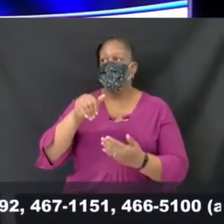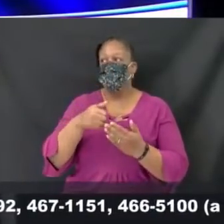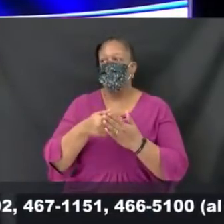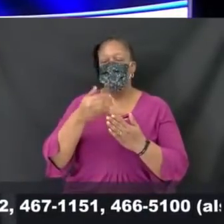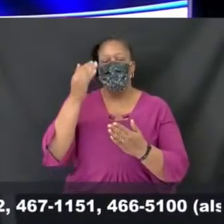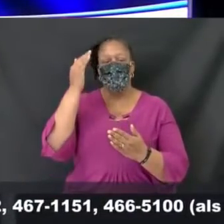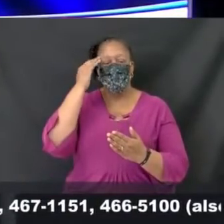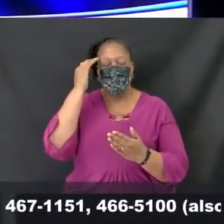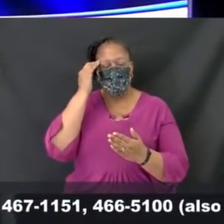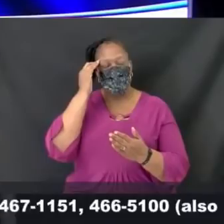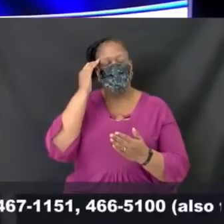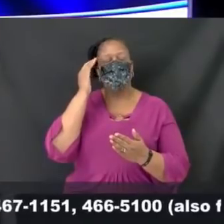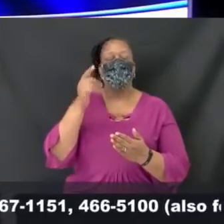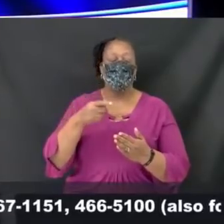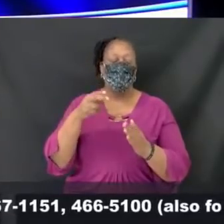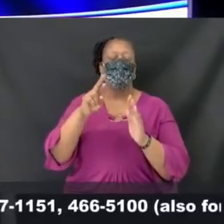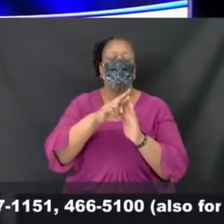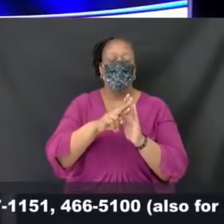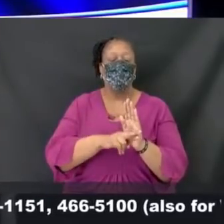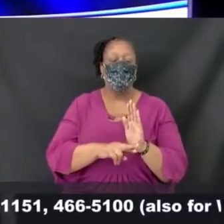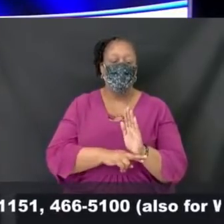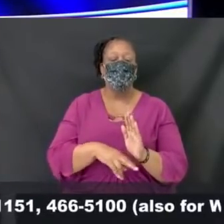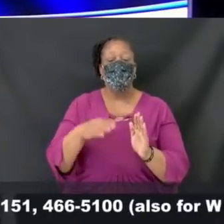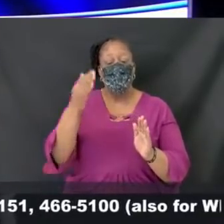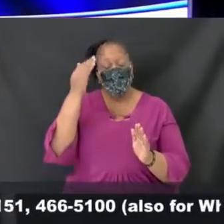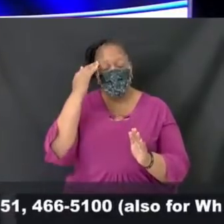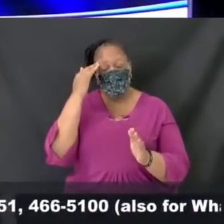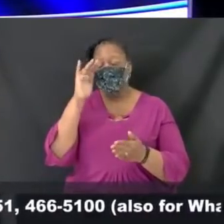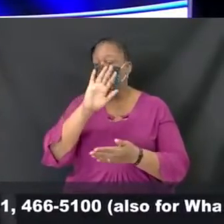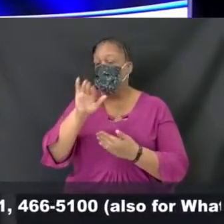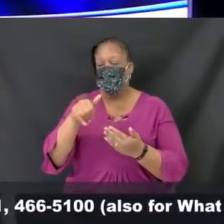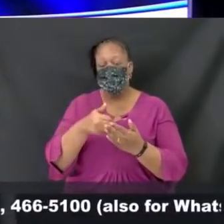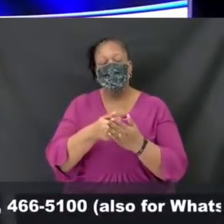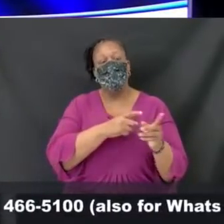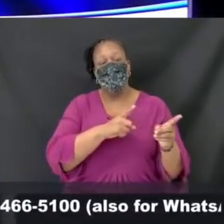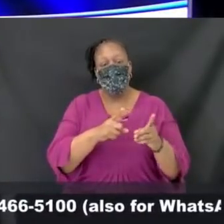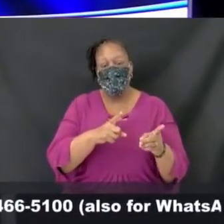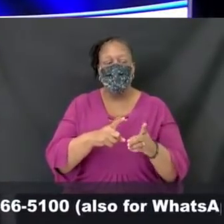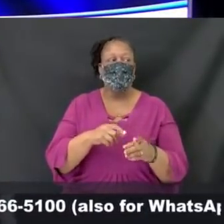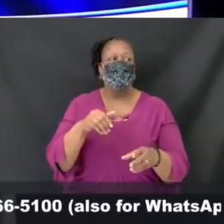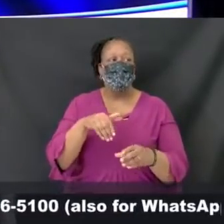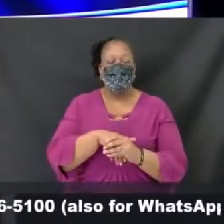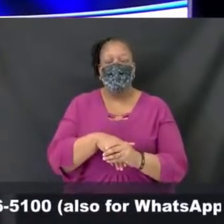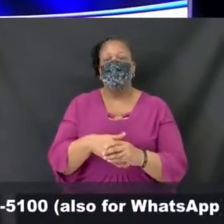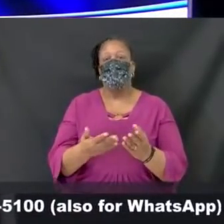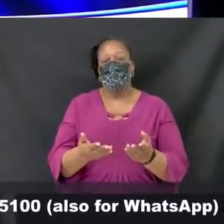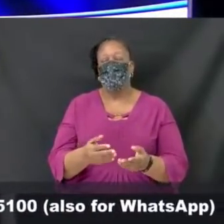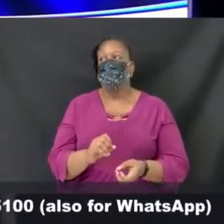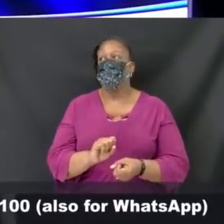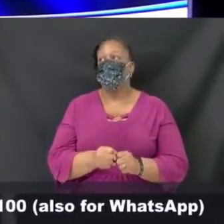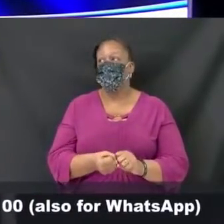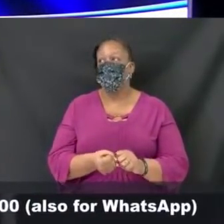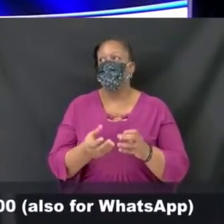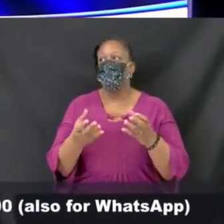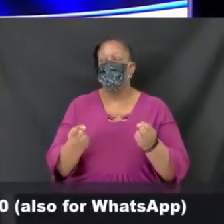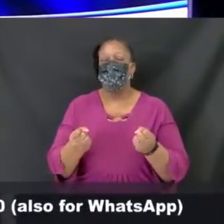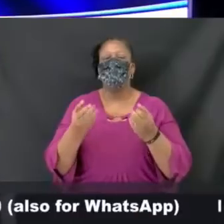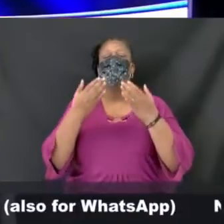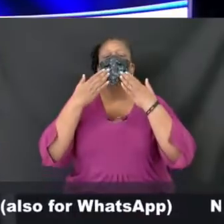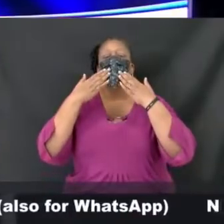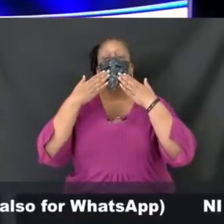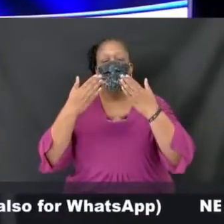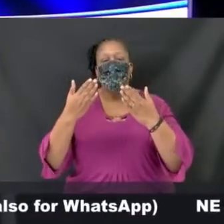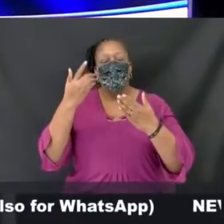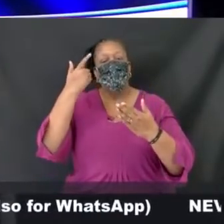the regulations and all that it requires us to do. And so I just want to thank you now